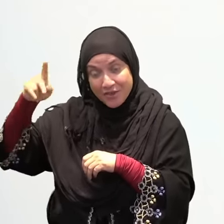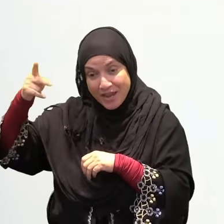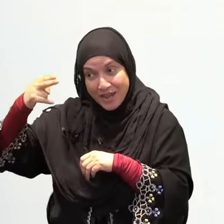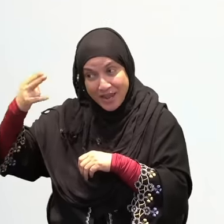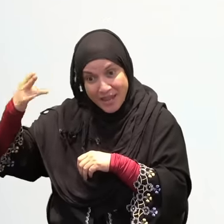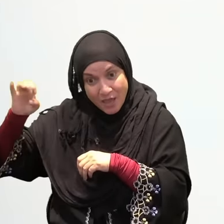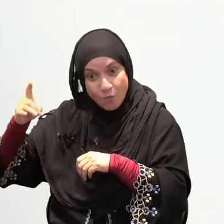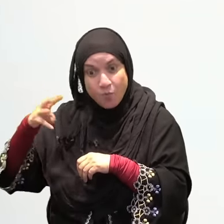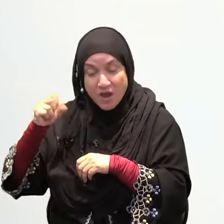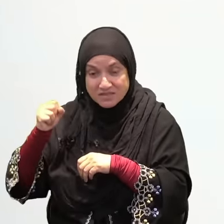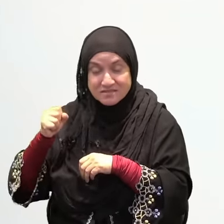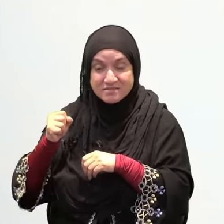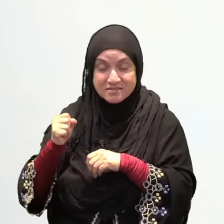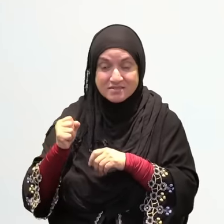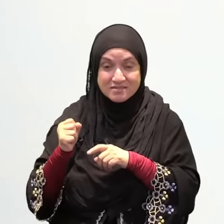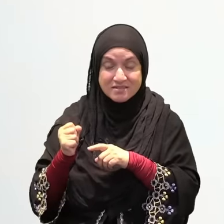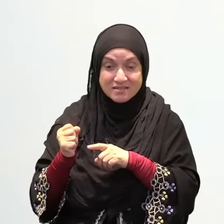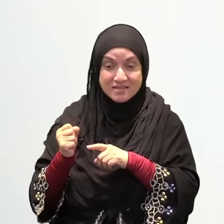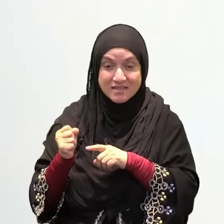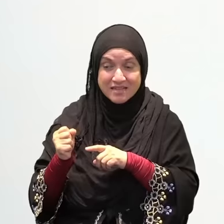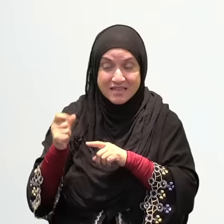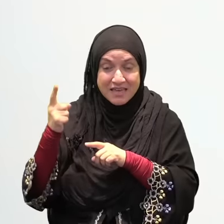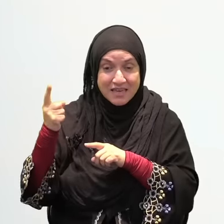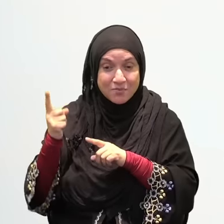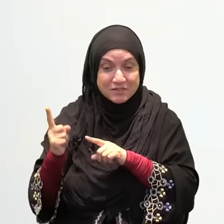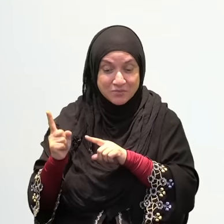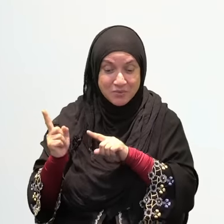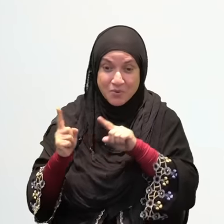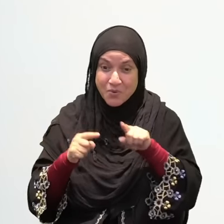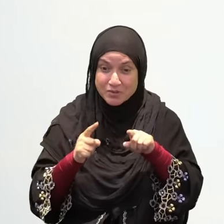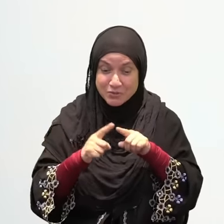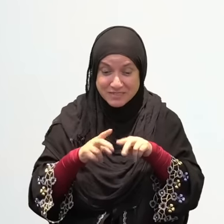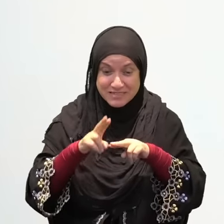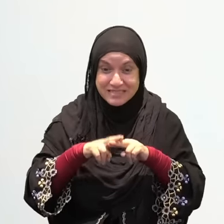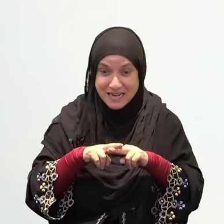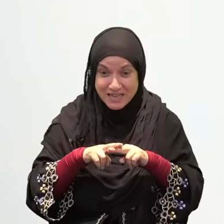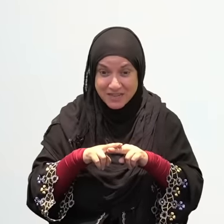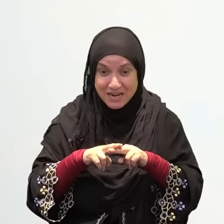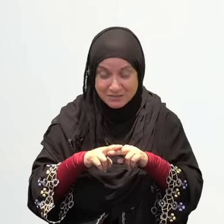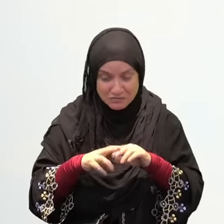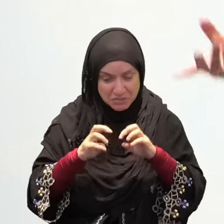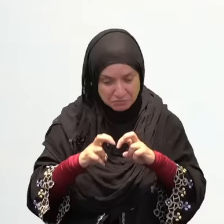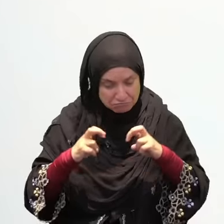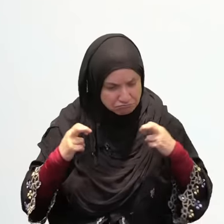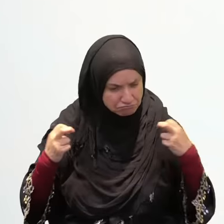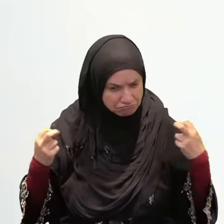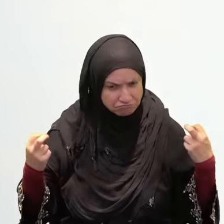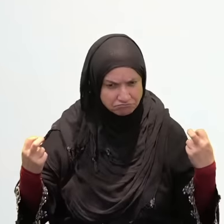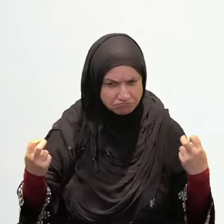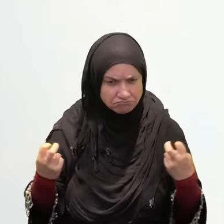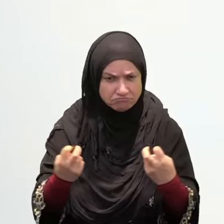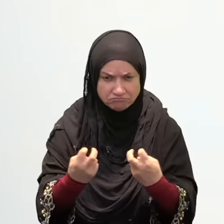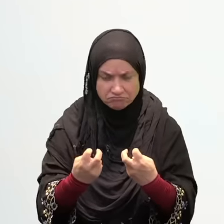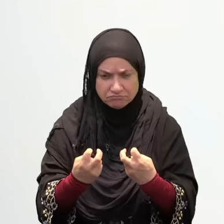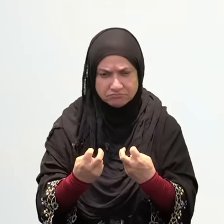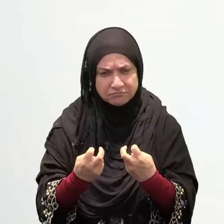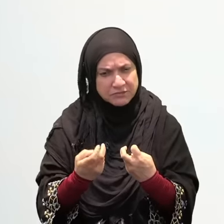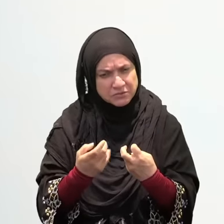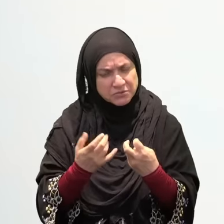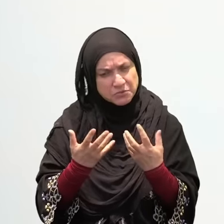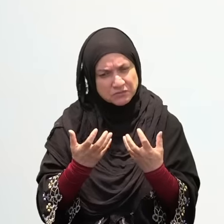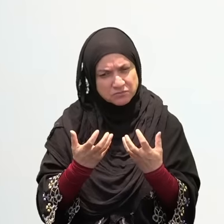people sitting around Ibn Umar, radiallahu ta'ala anhuma. And he says, who's that old man? Man is